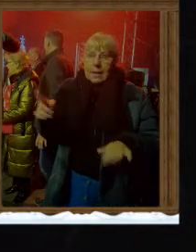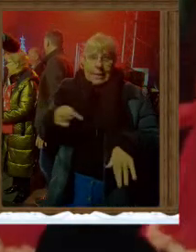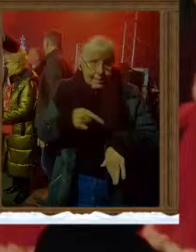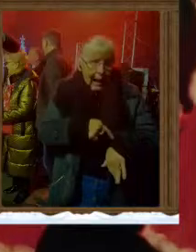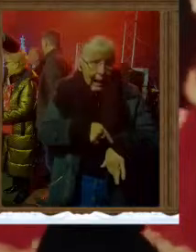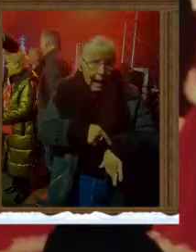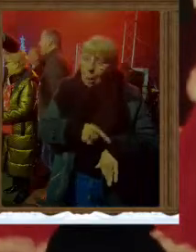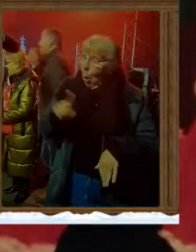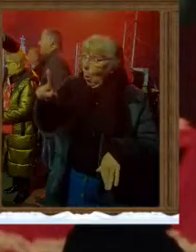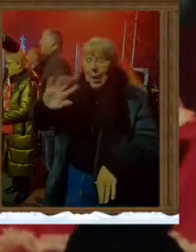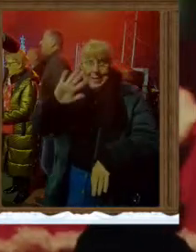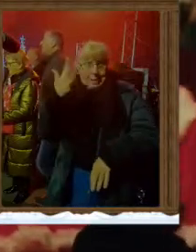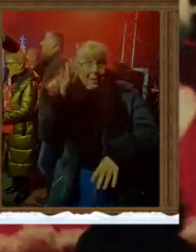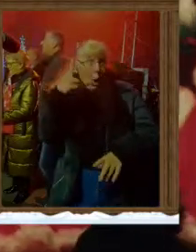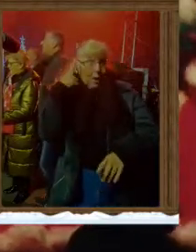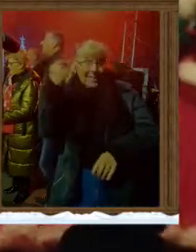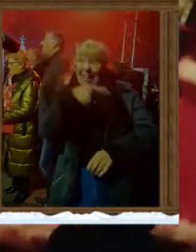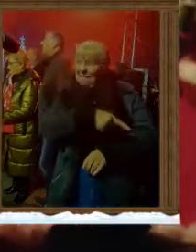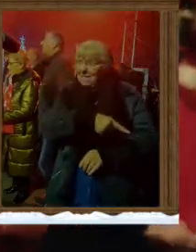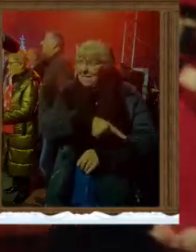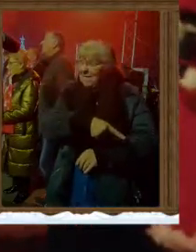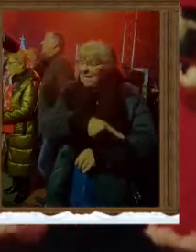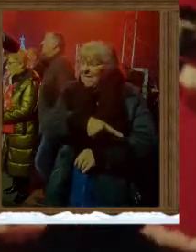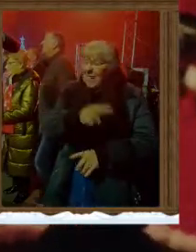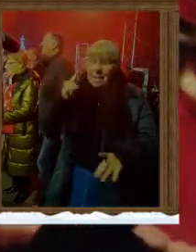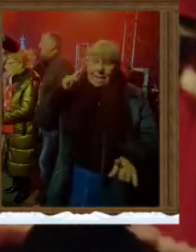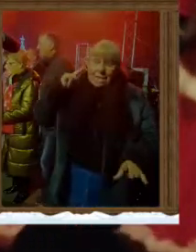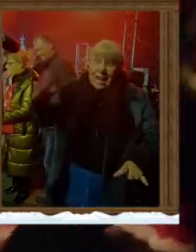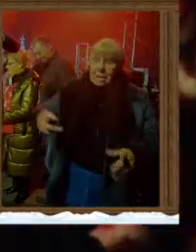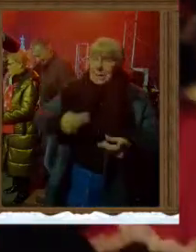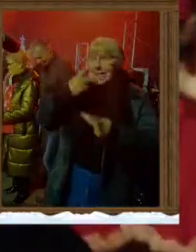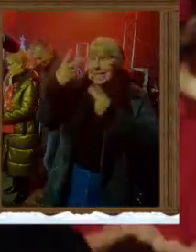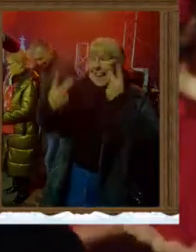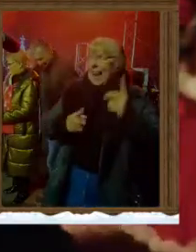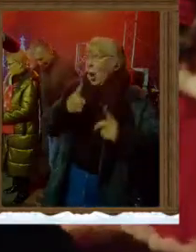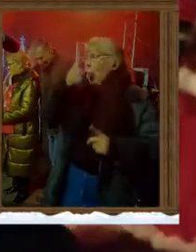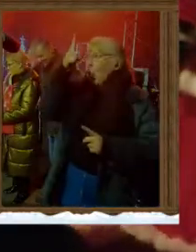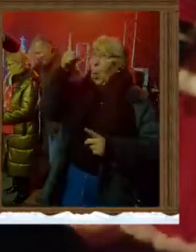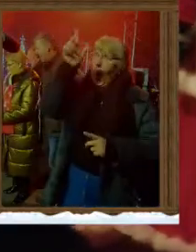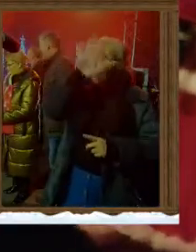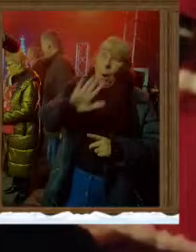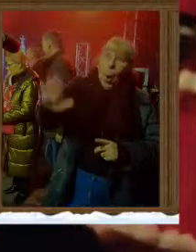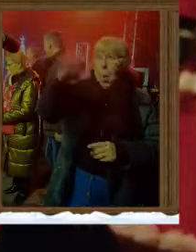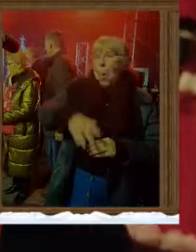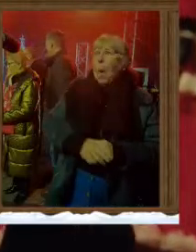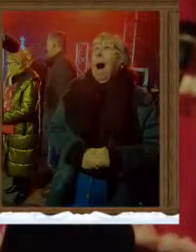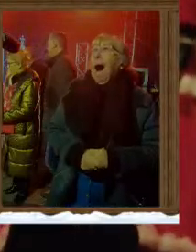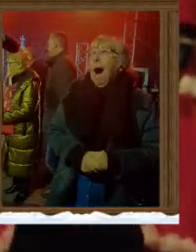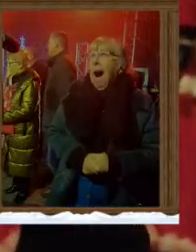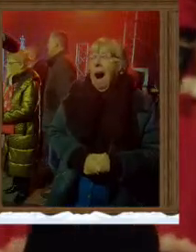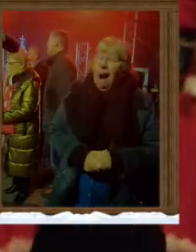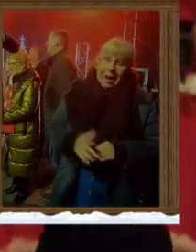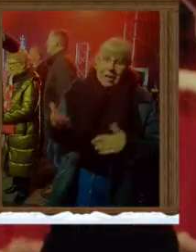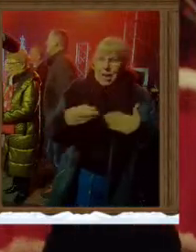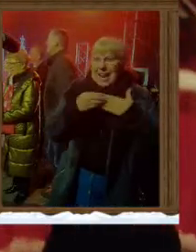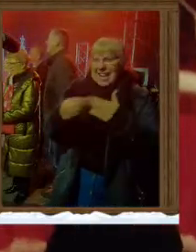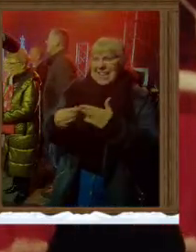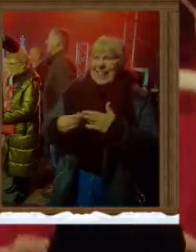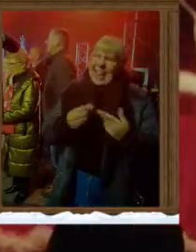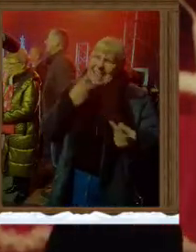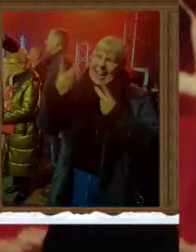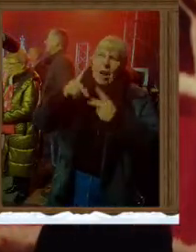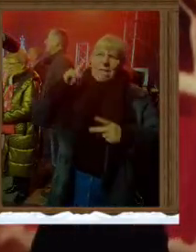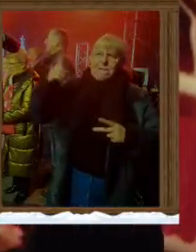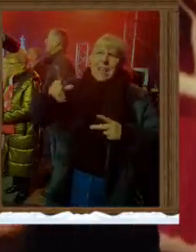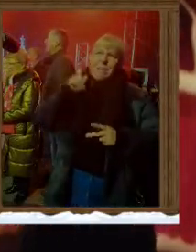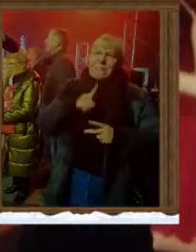It's Beyond Self, the most famous singer in all of the North Pole. Oh, she is lead singer of the most famous